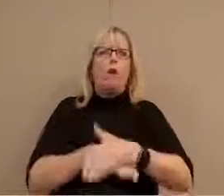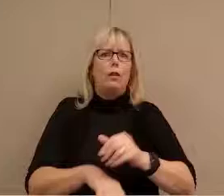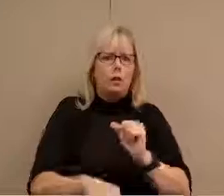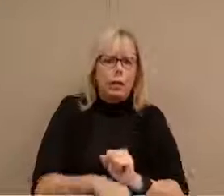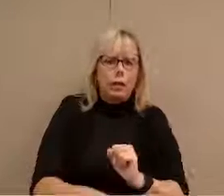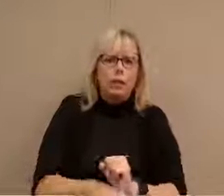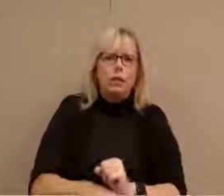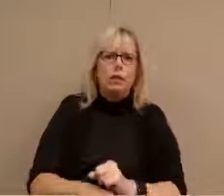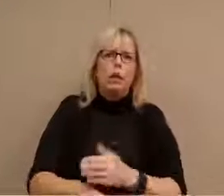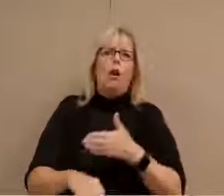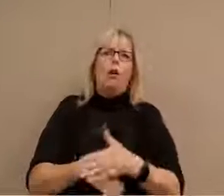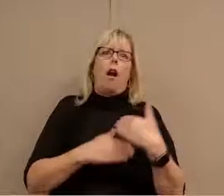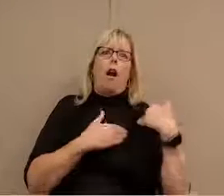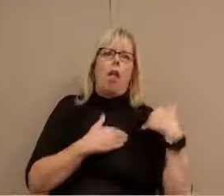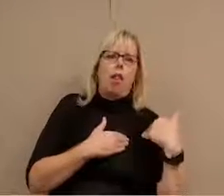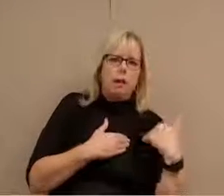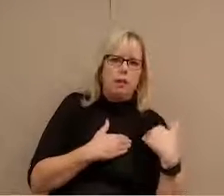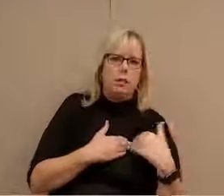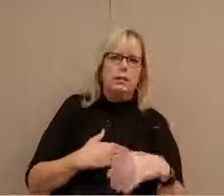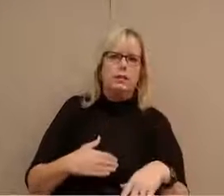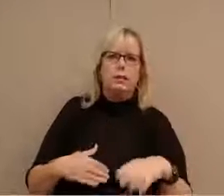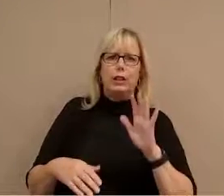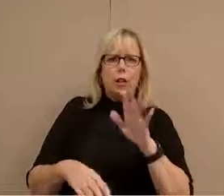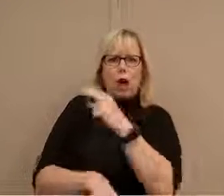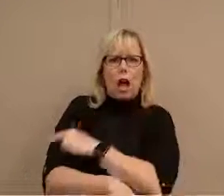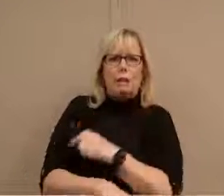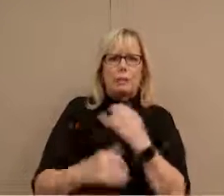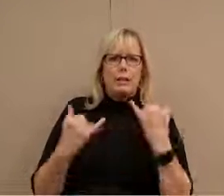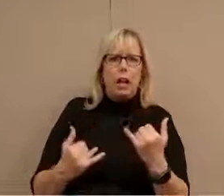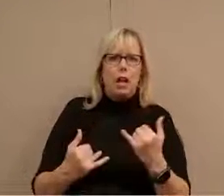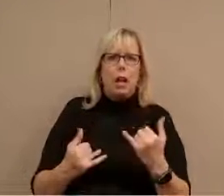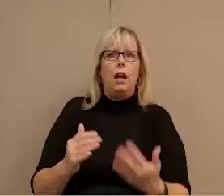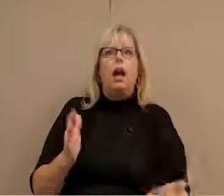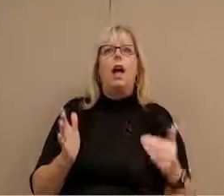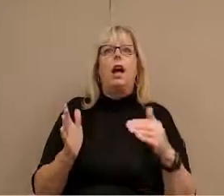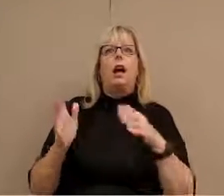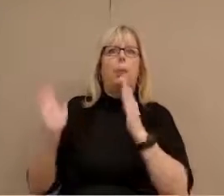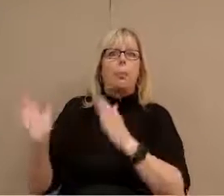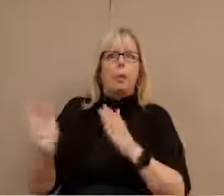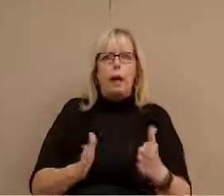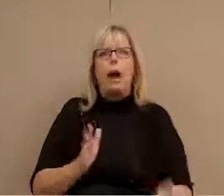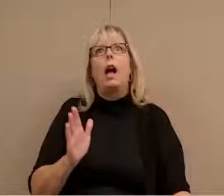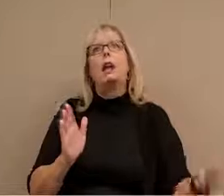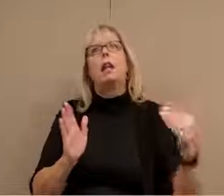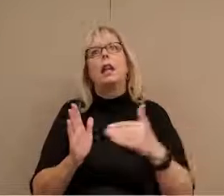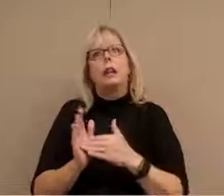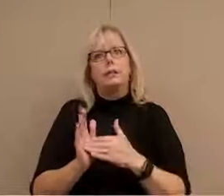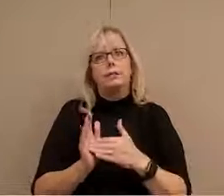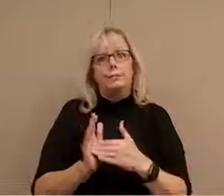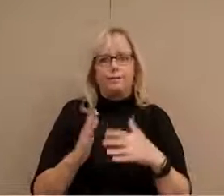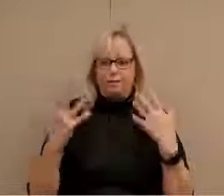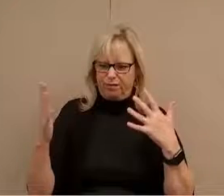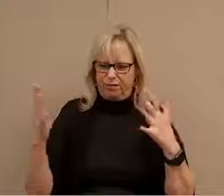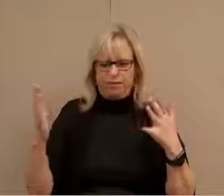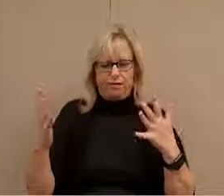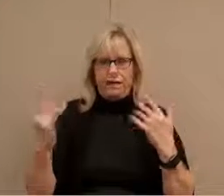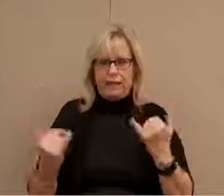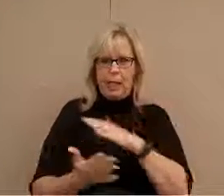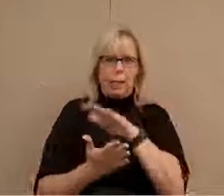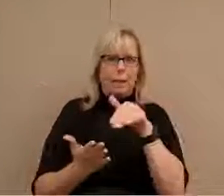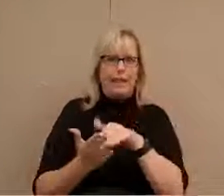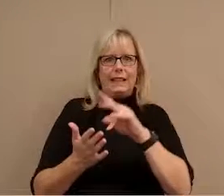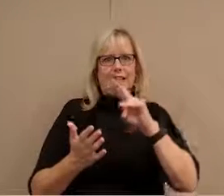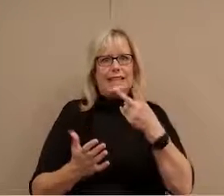overwrought base at your hospital now is preparing for this, or has prepared, and is in the middle of